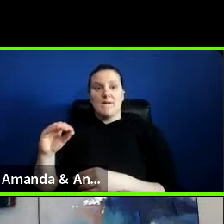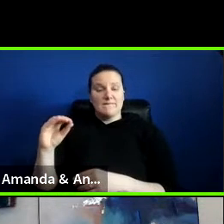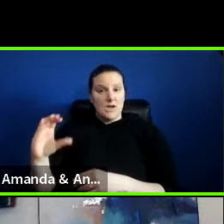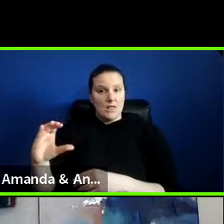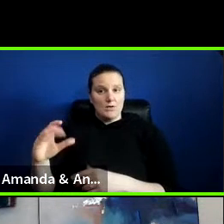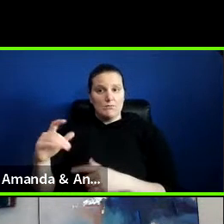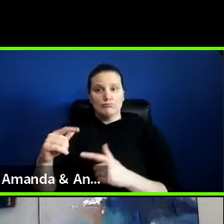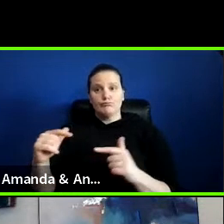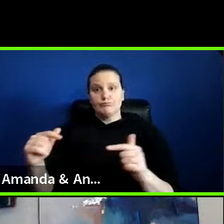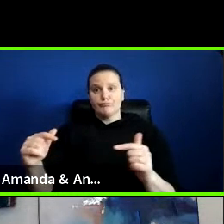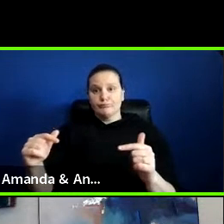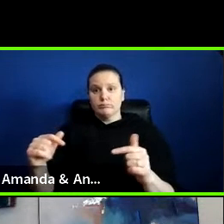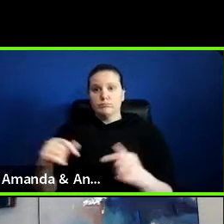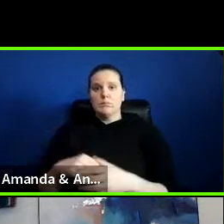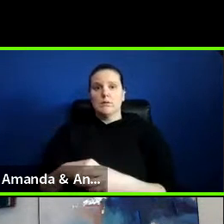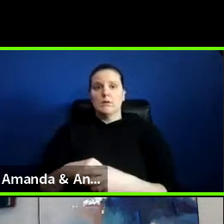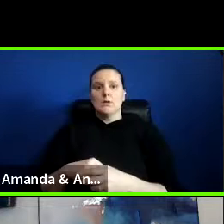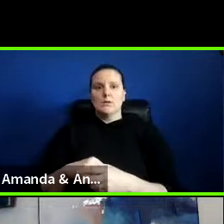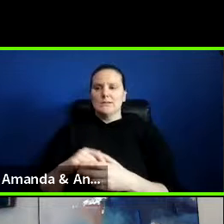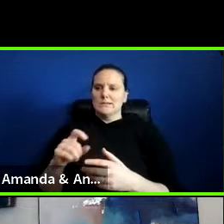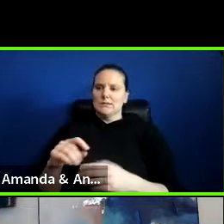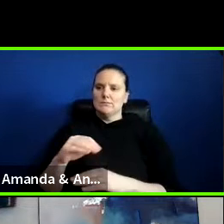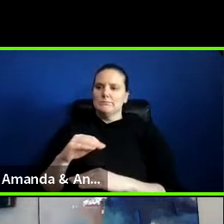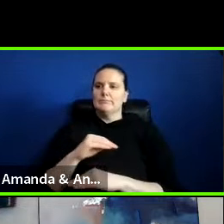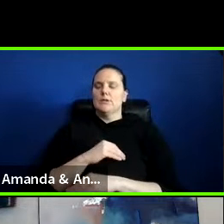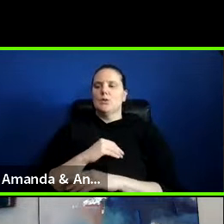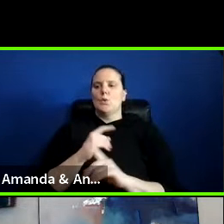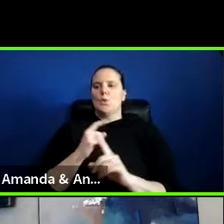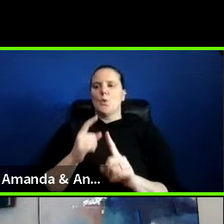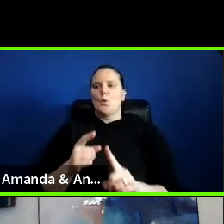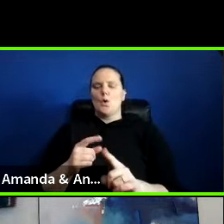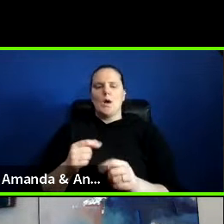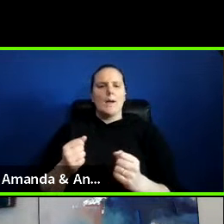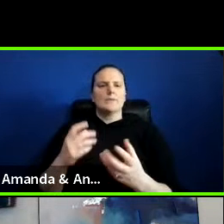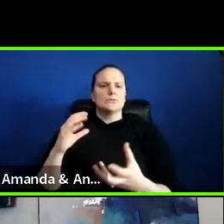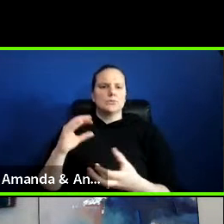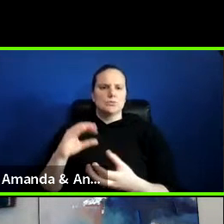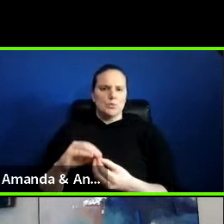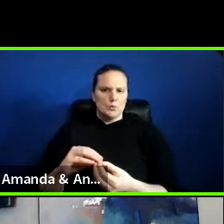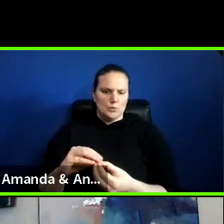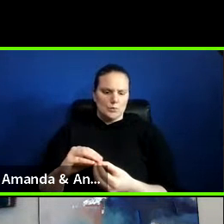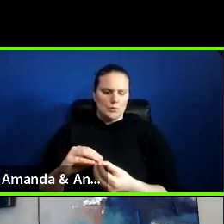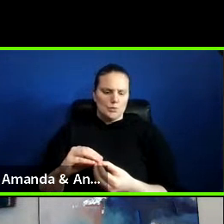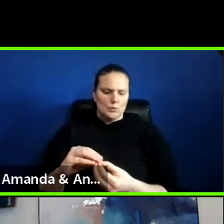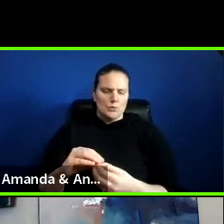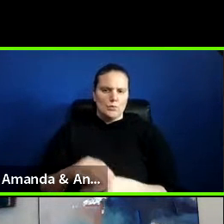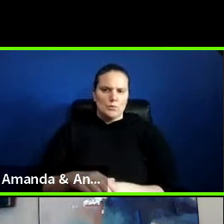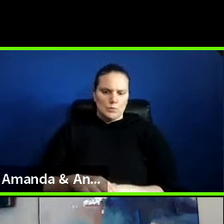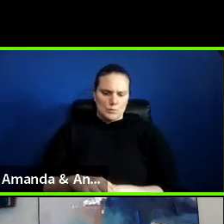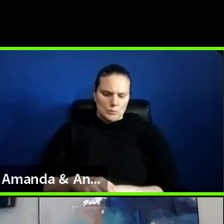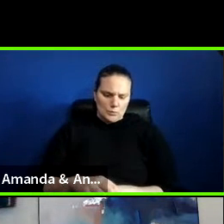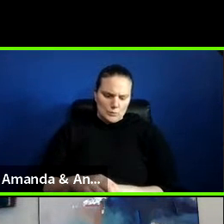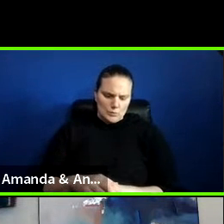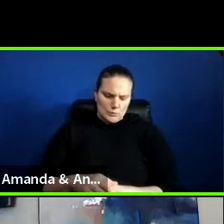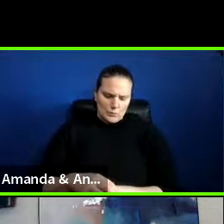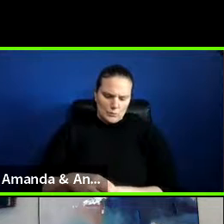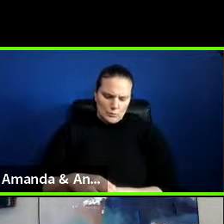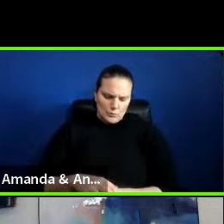are needed to meet particular goals, but I want to know about the total. If